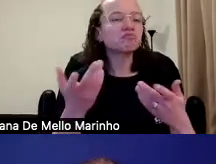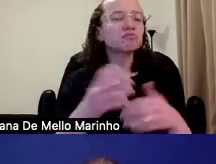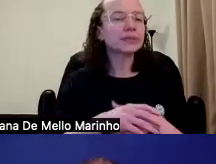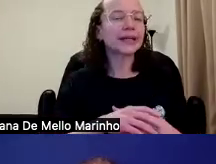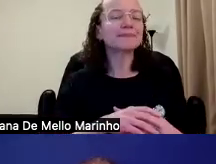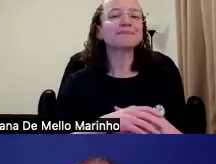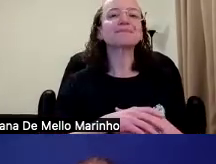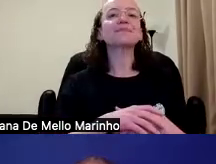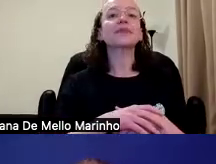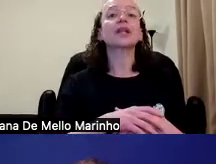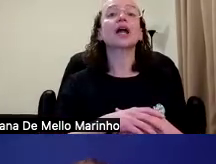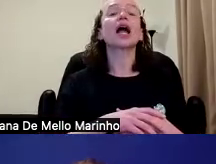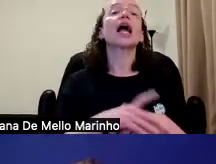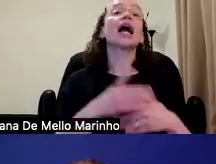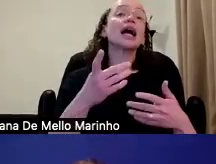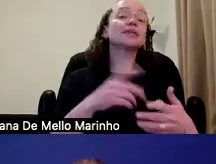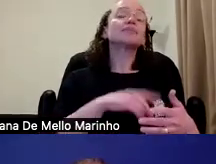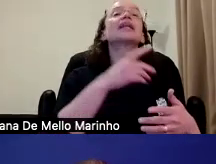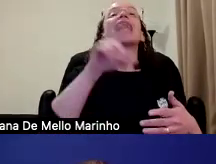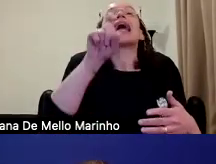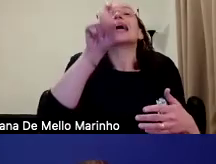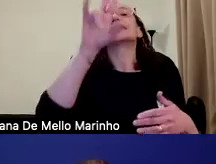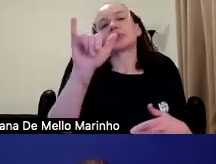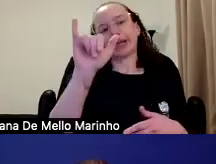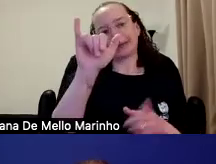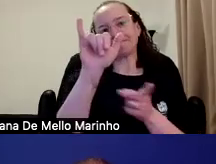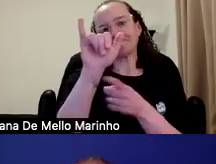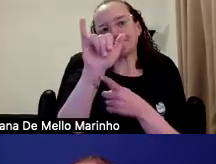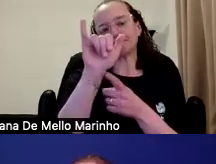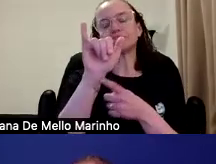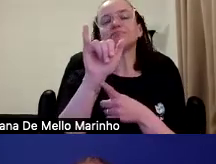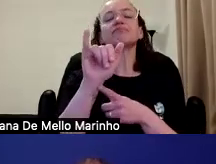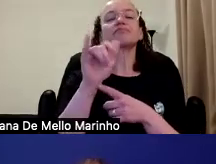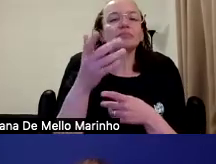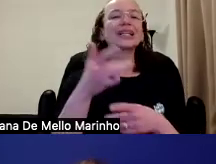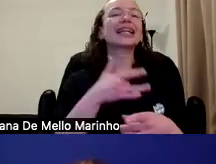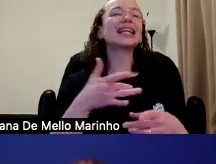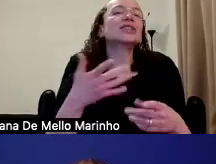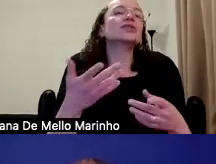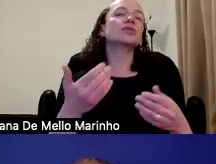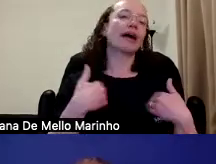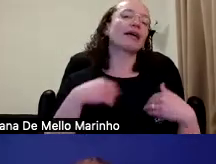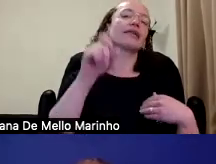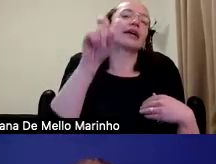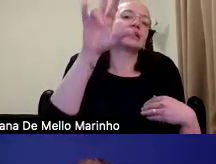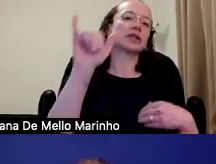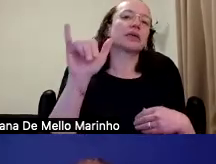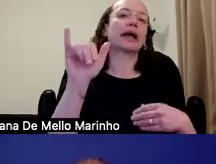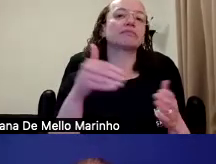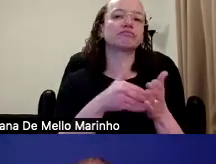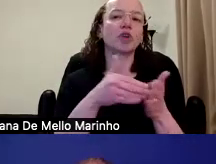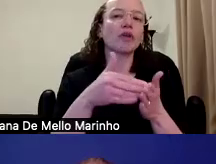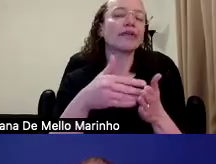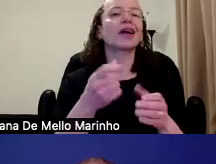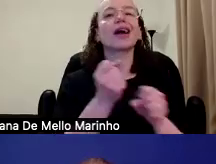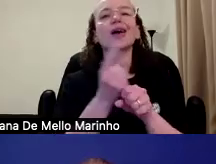do for the rest of the appointment or at the next appointment. There's also x-rays that are included. X-rays,